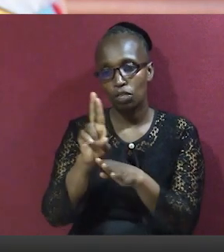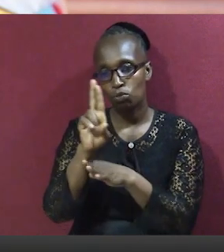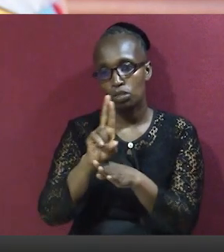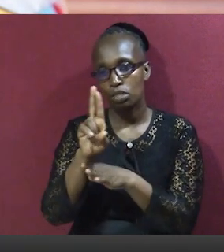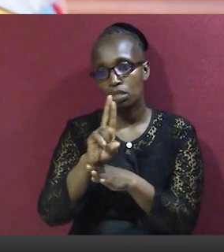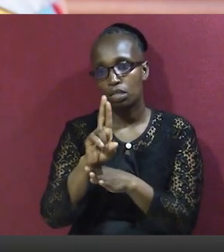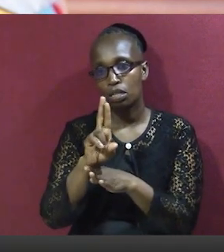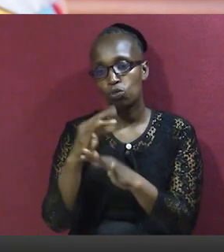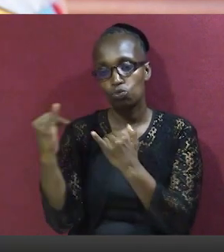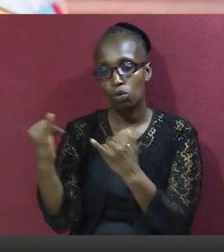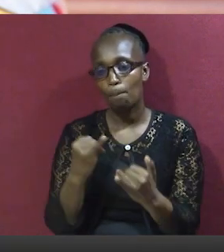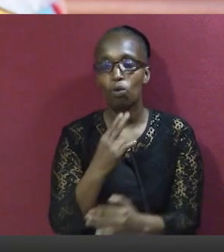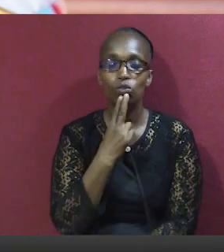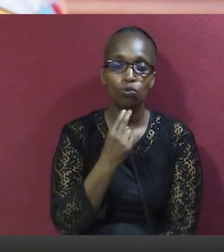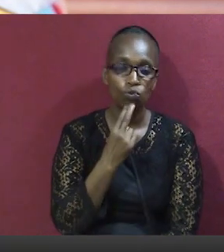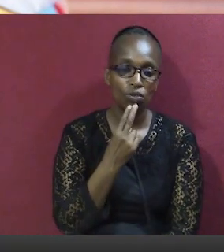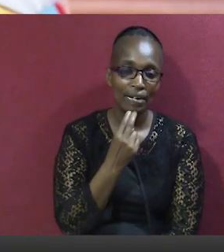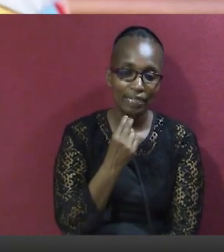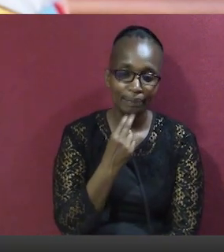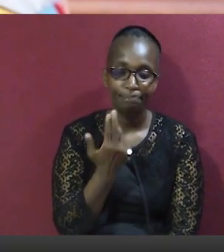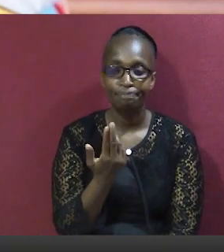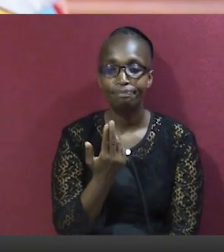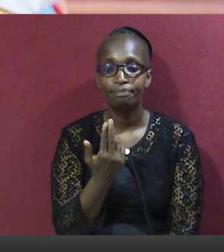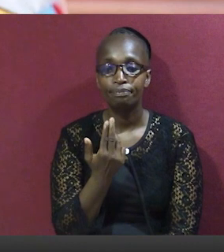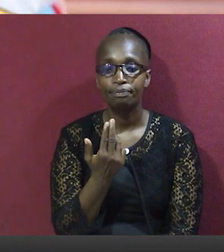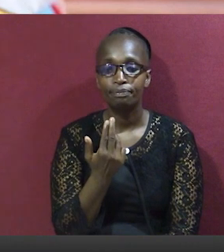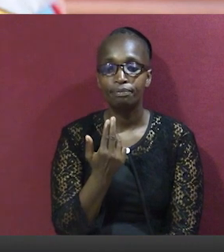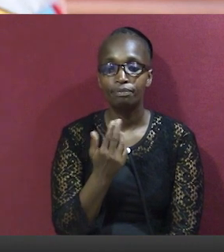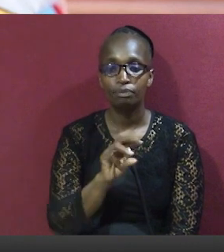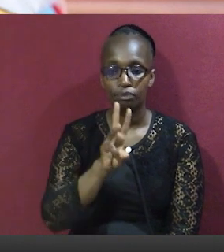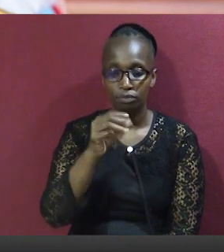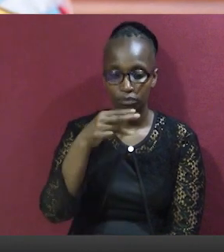billion Kenya shillings we use to import sugar,